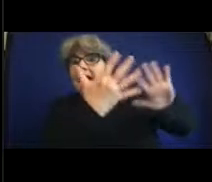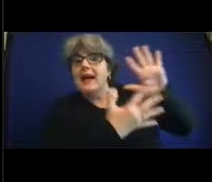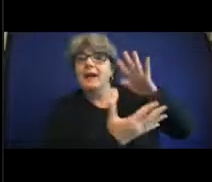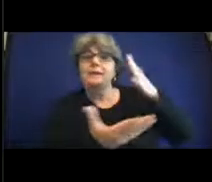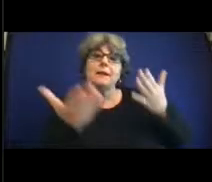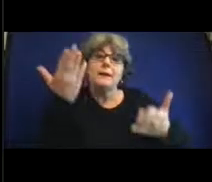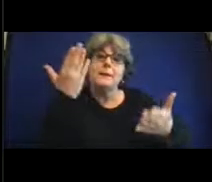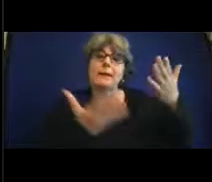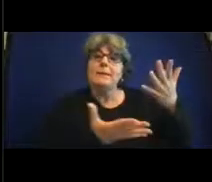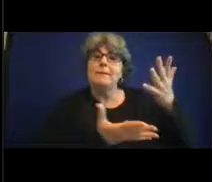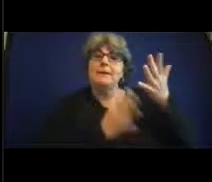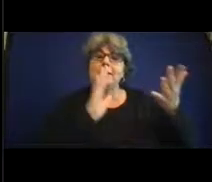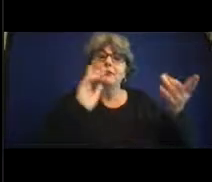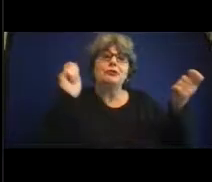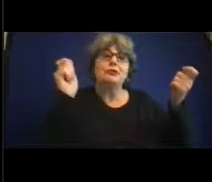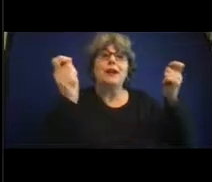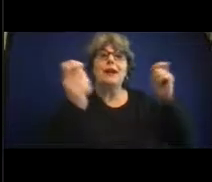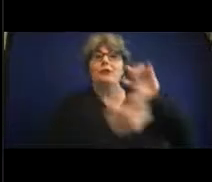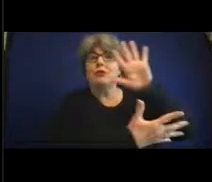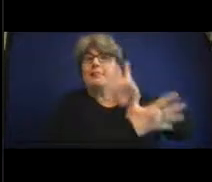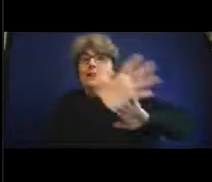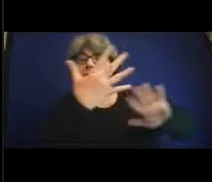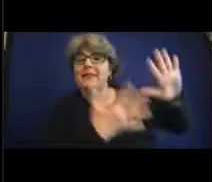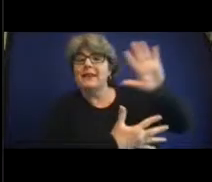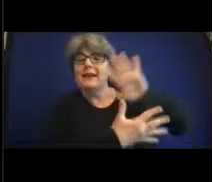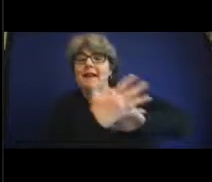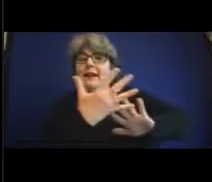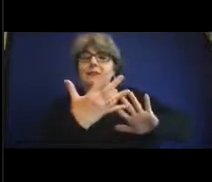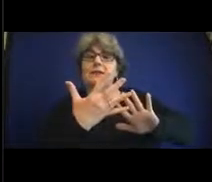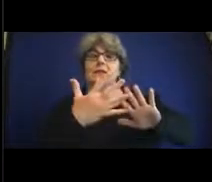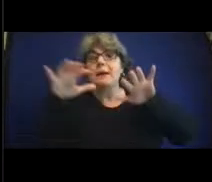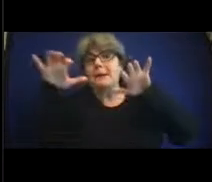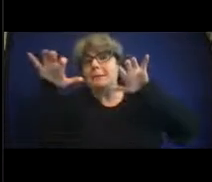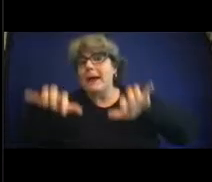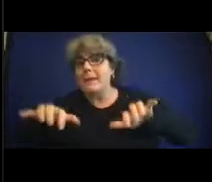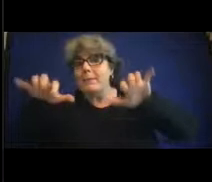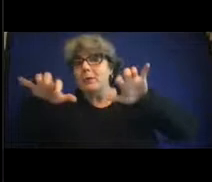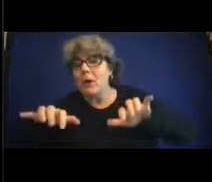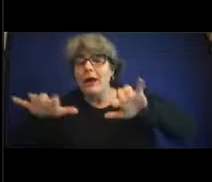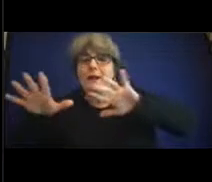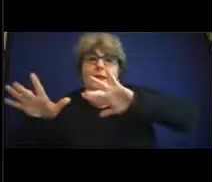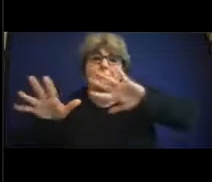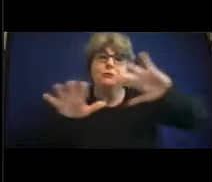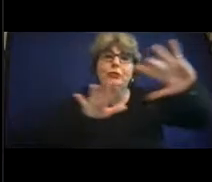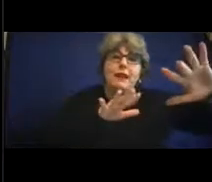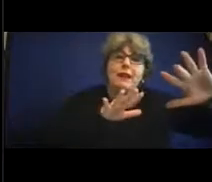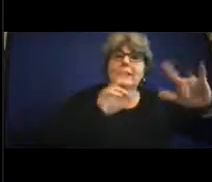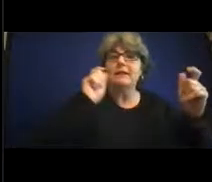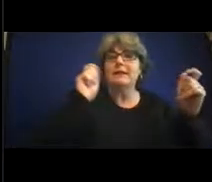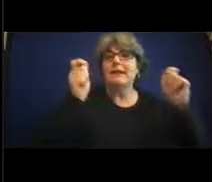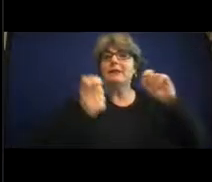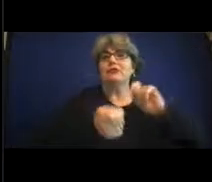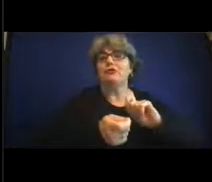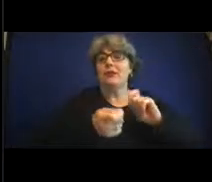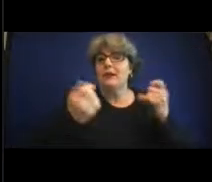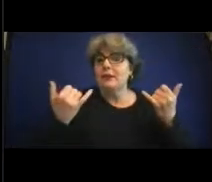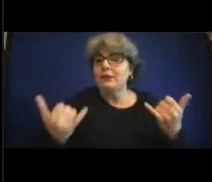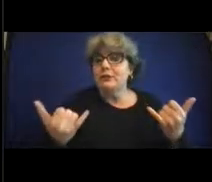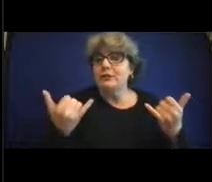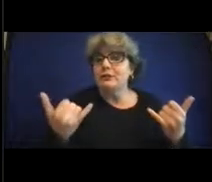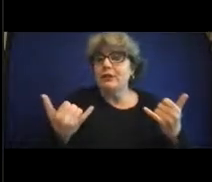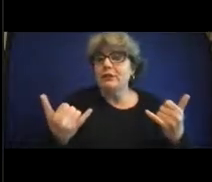clouds are transitioning, they're changing from maybe rain clouds that had just moved through the area and that the rain had just let up. So now we're kind of